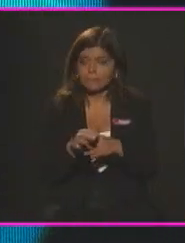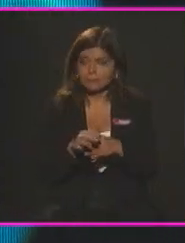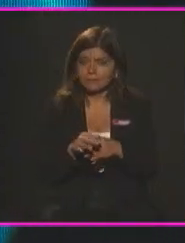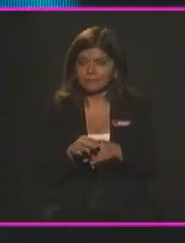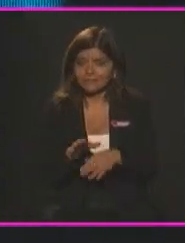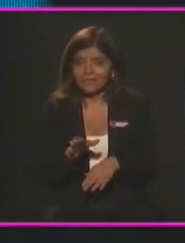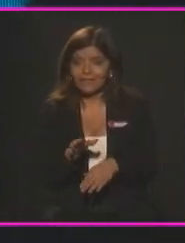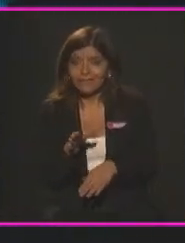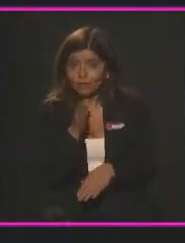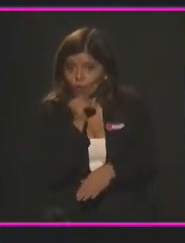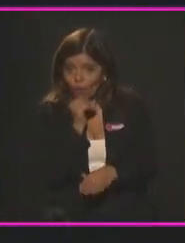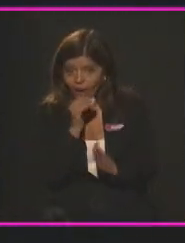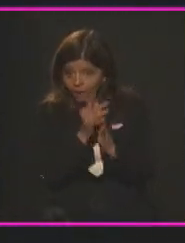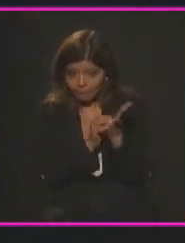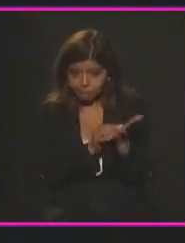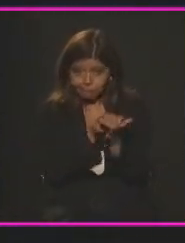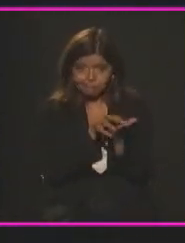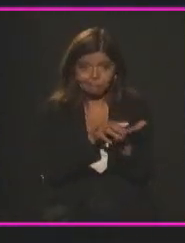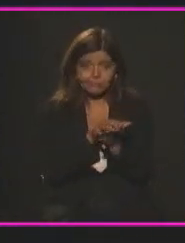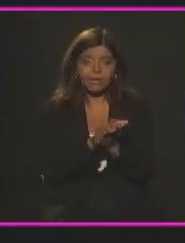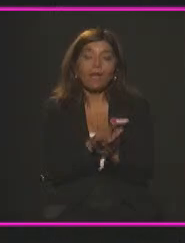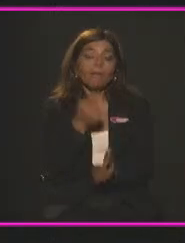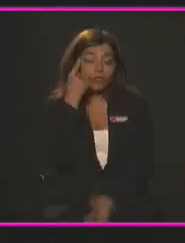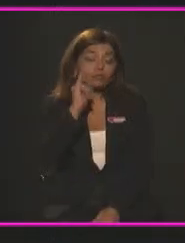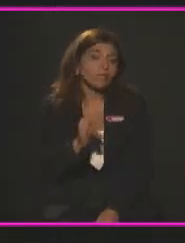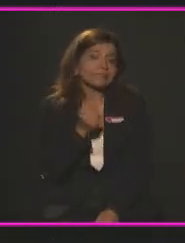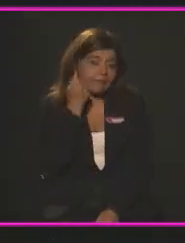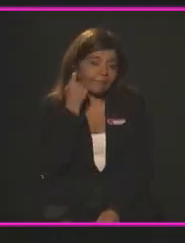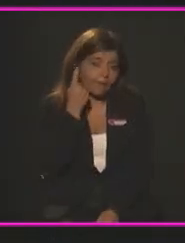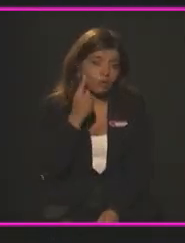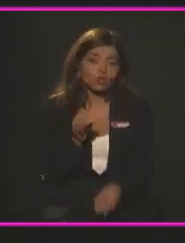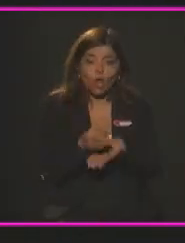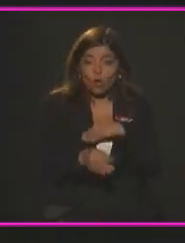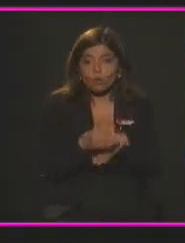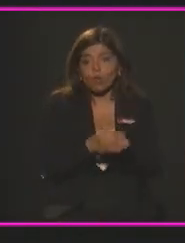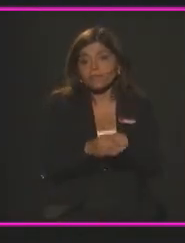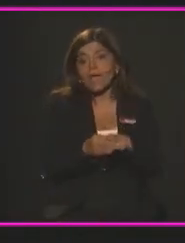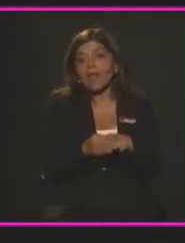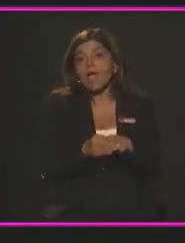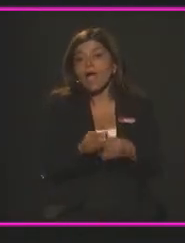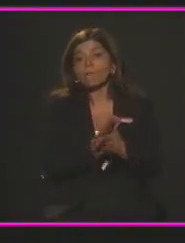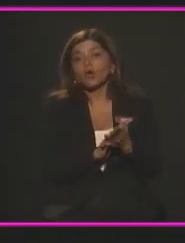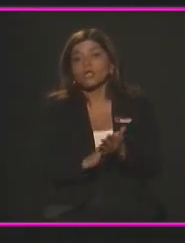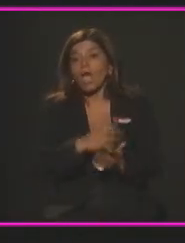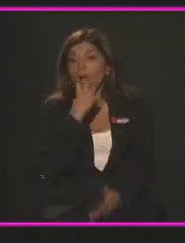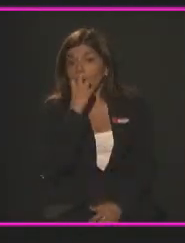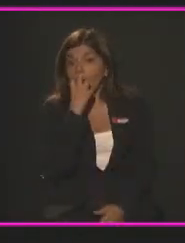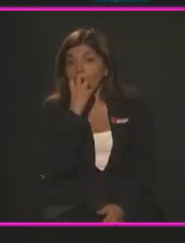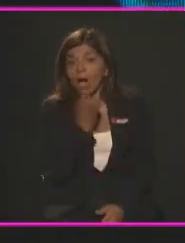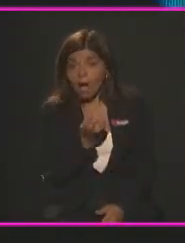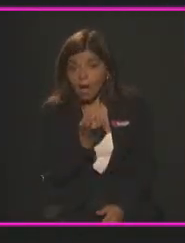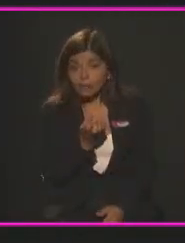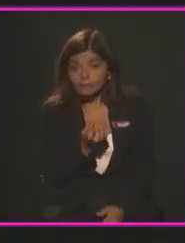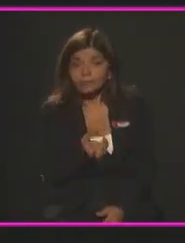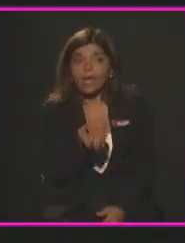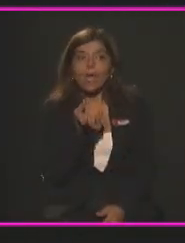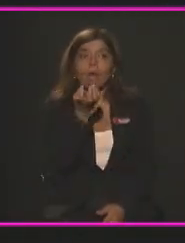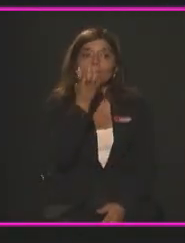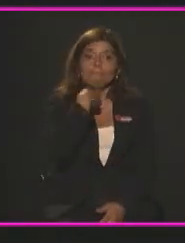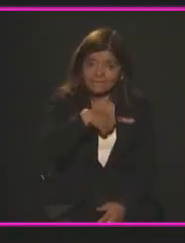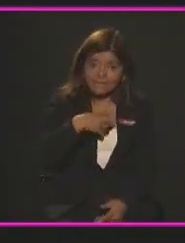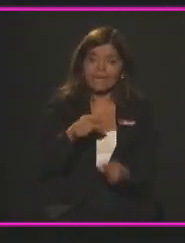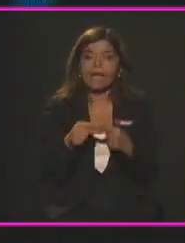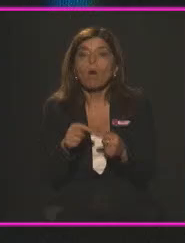but it comes from an apple or a salmon or some other source. So then we take those food counts and we match them